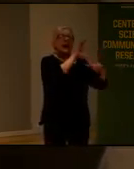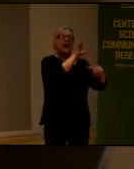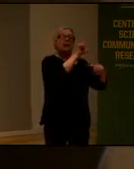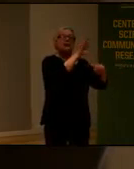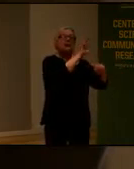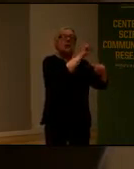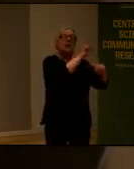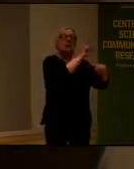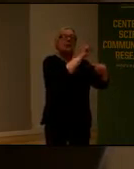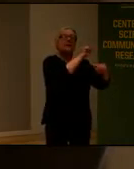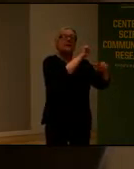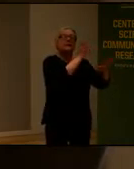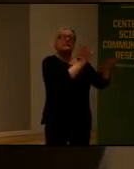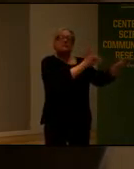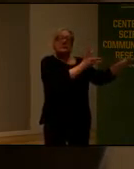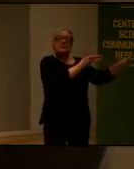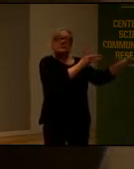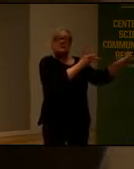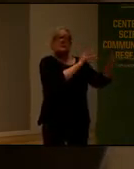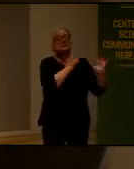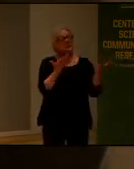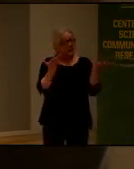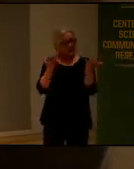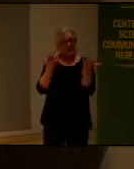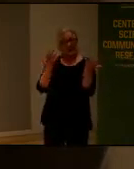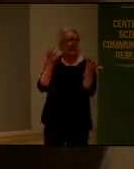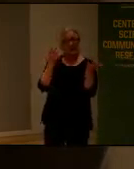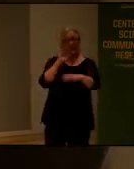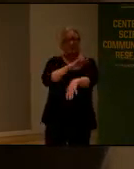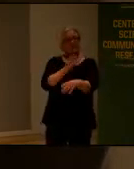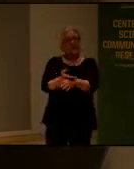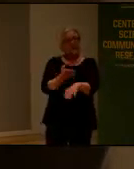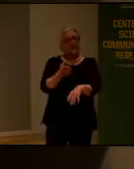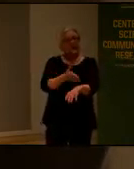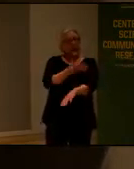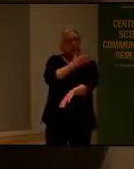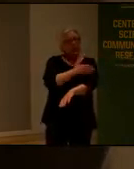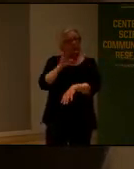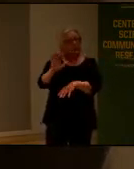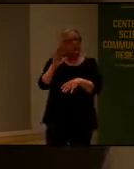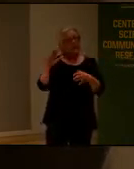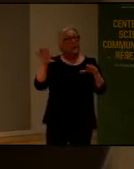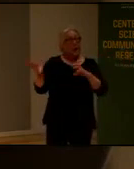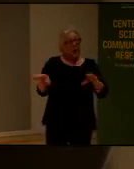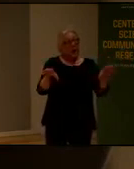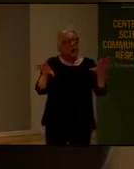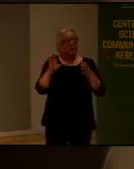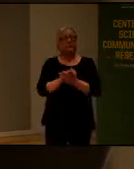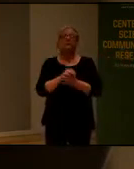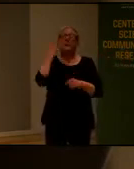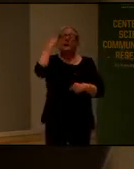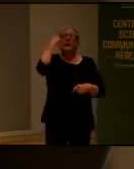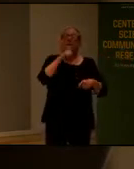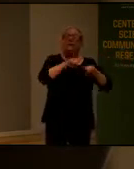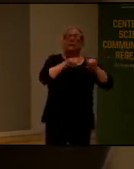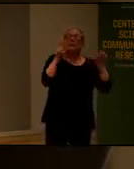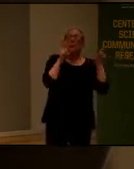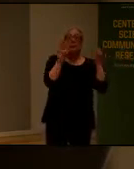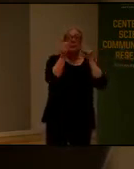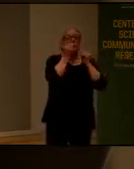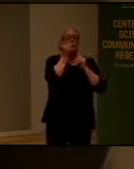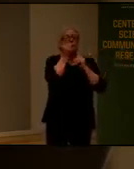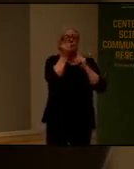improve their physical activity, especially in this era of working from home or sitting behind Zoom. Thinking about different dietary